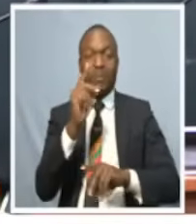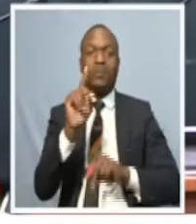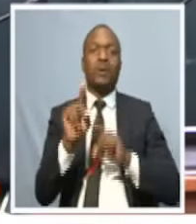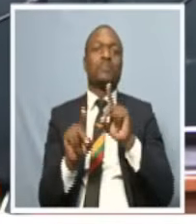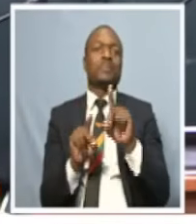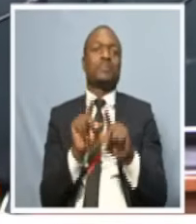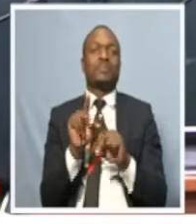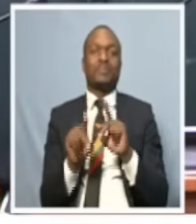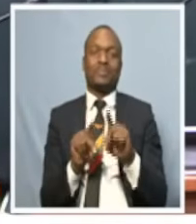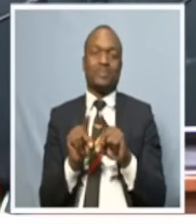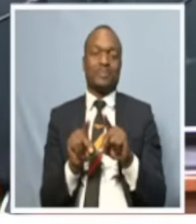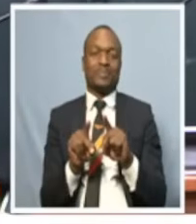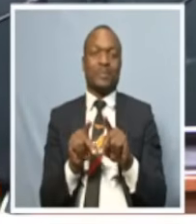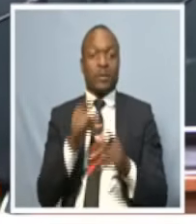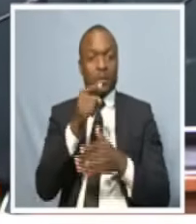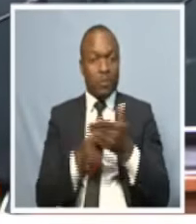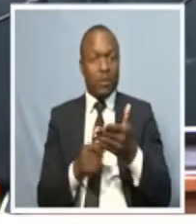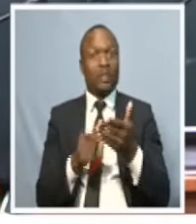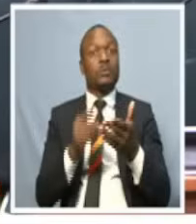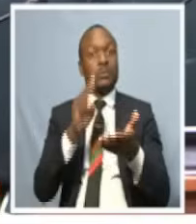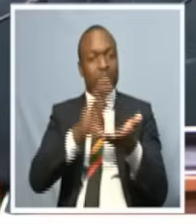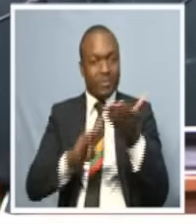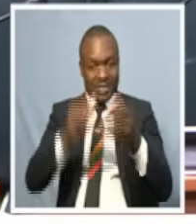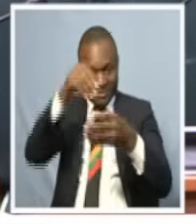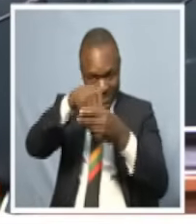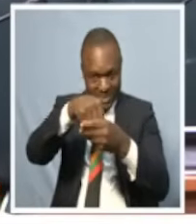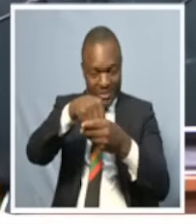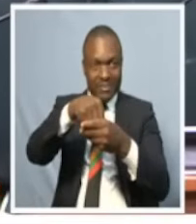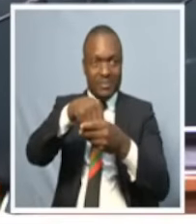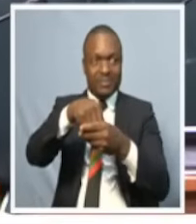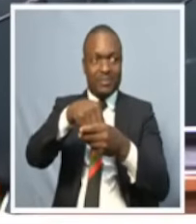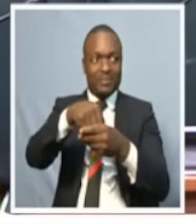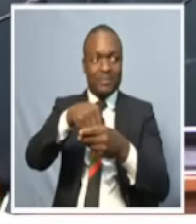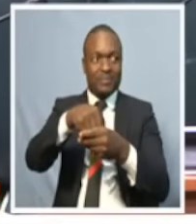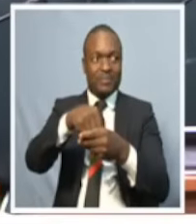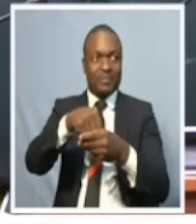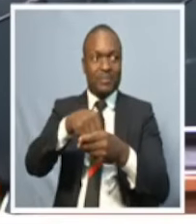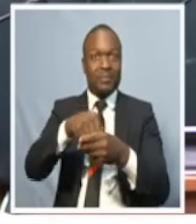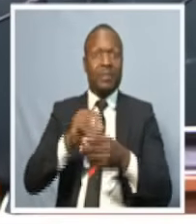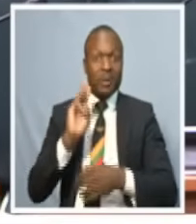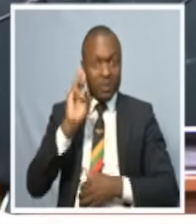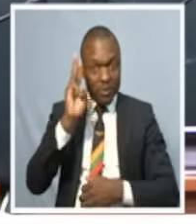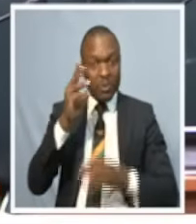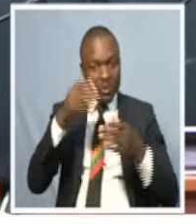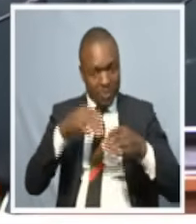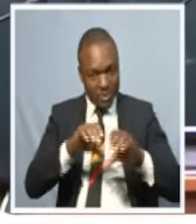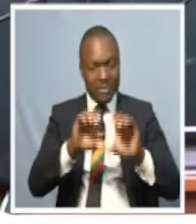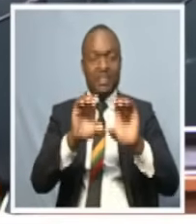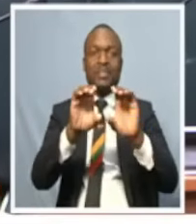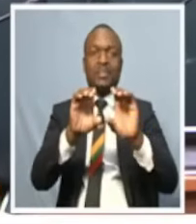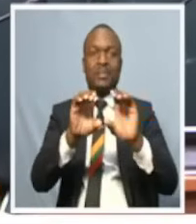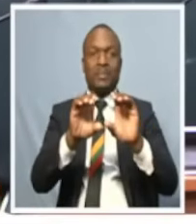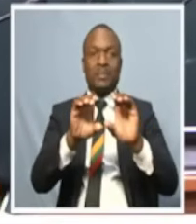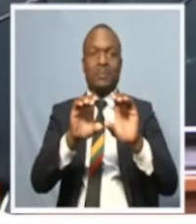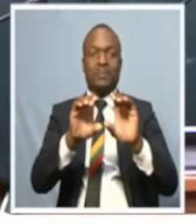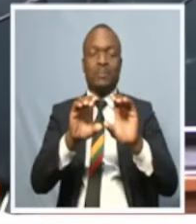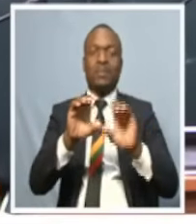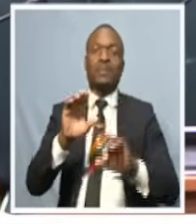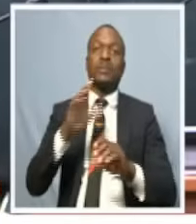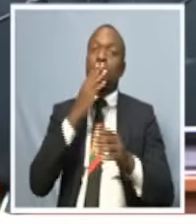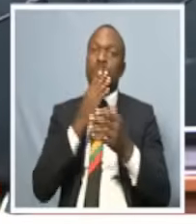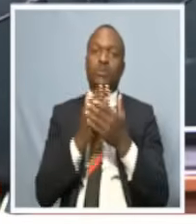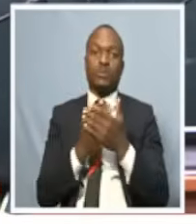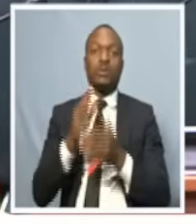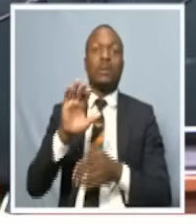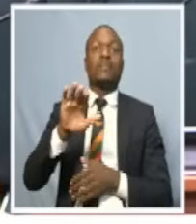one people. That's what we believe in. And we are going to continue being fair.